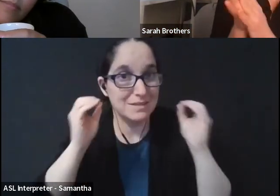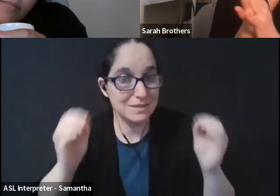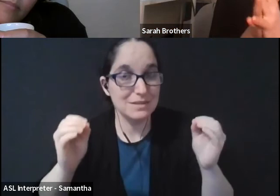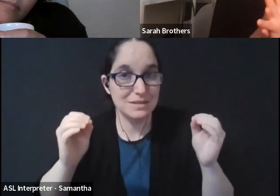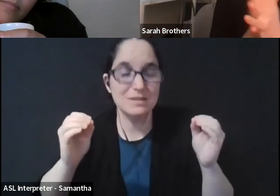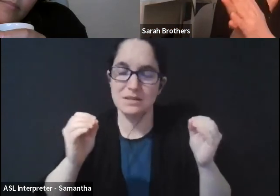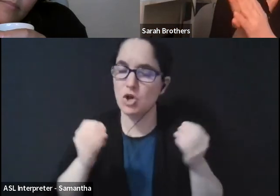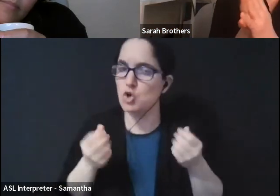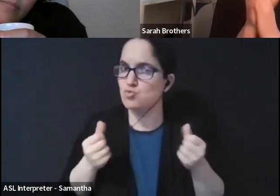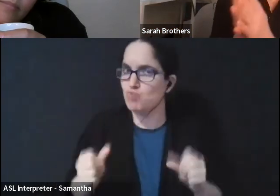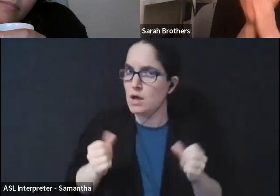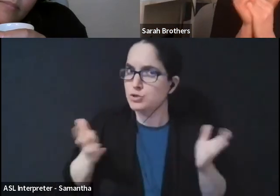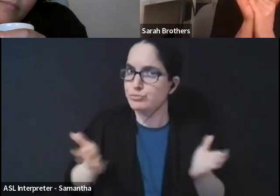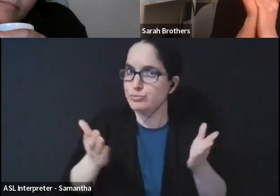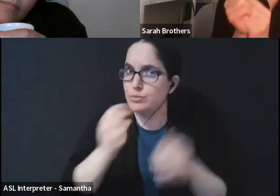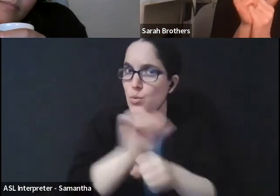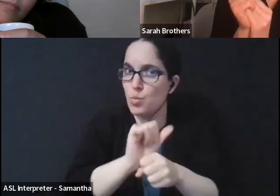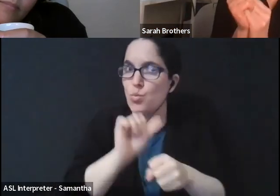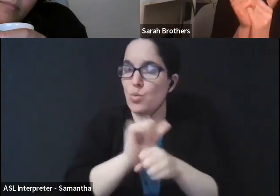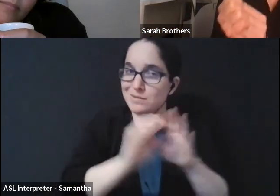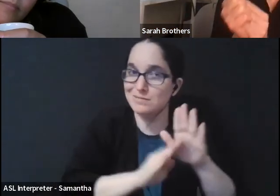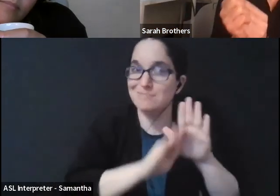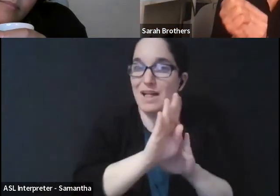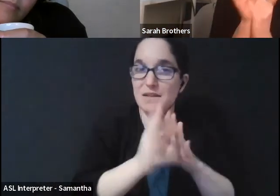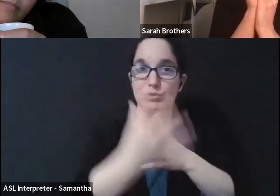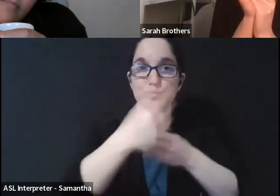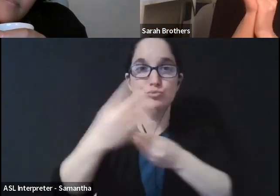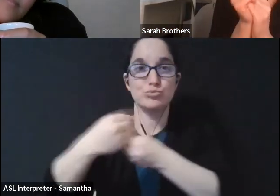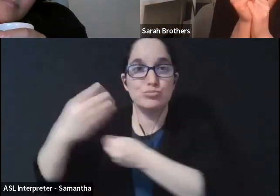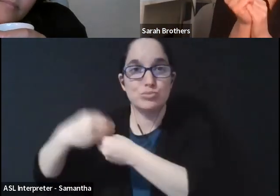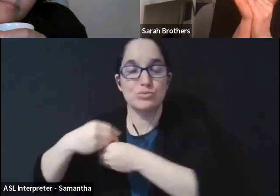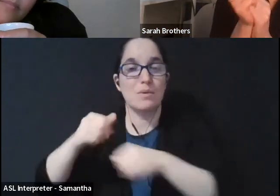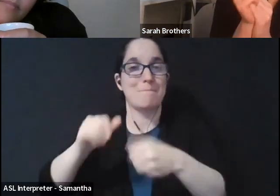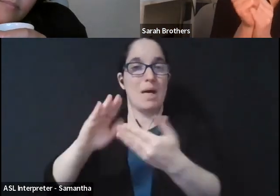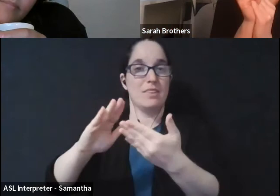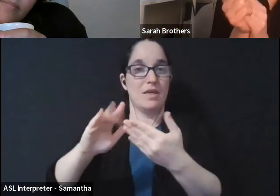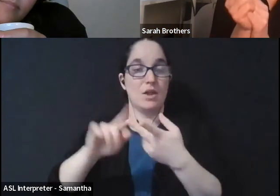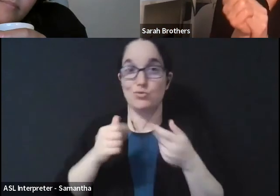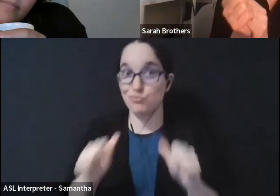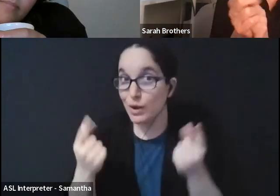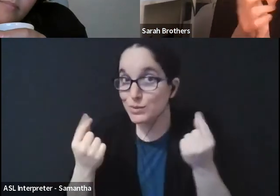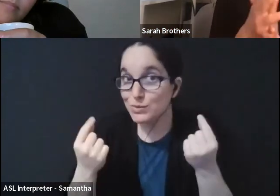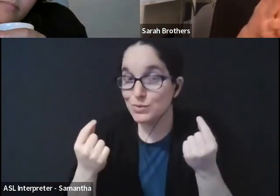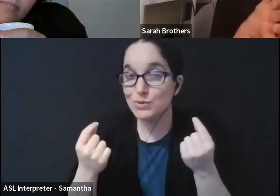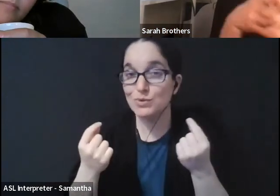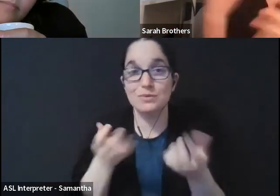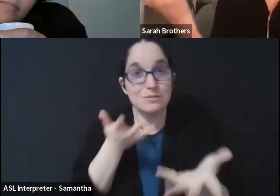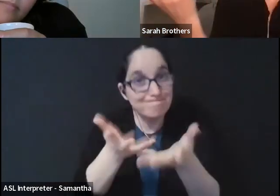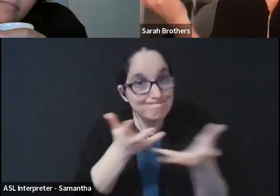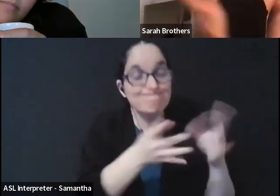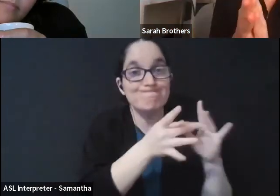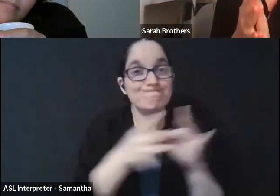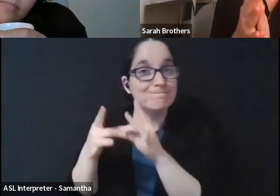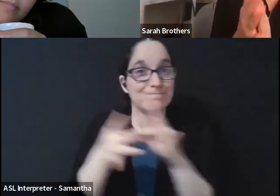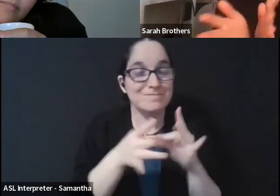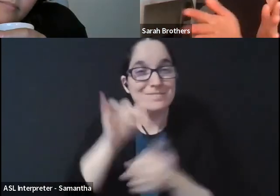on developing really inclusive methods. So we do this by trying to facilitate low threshold engagement. So for